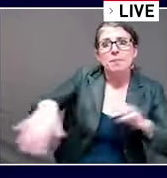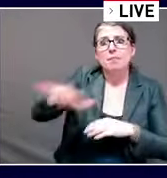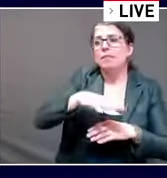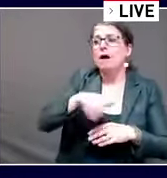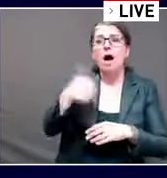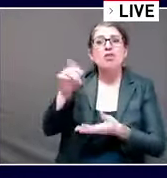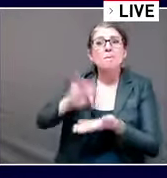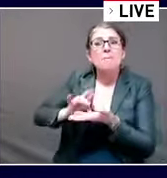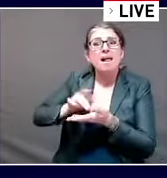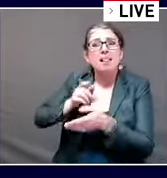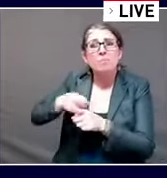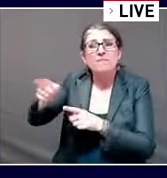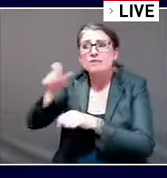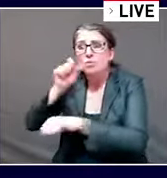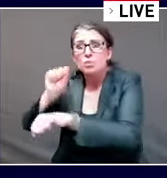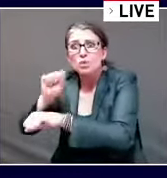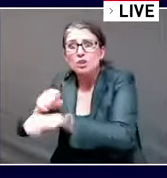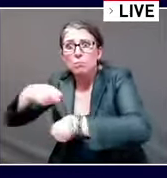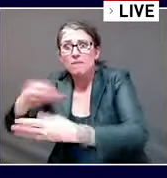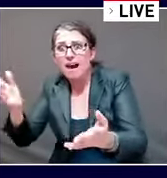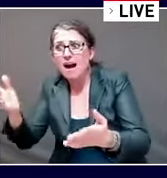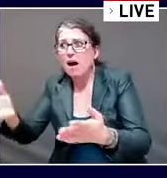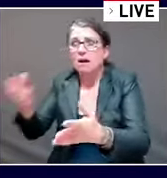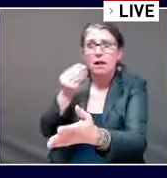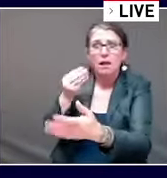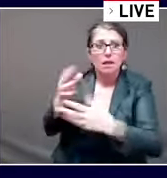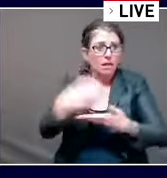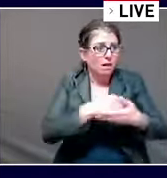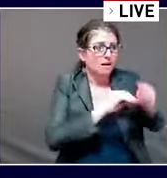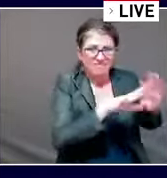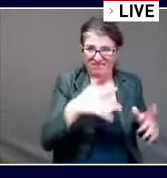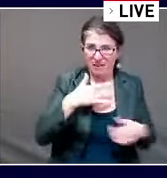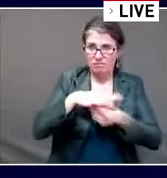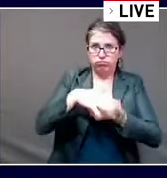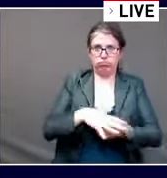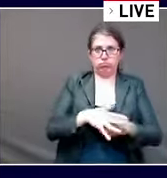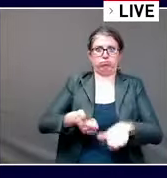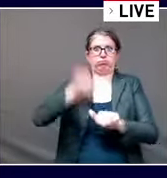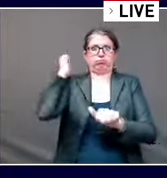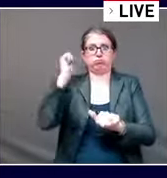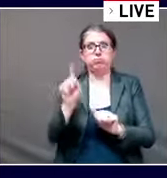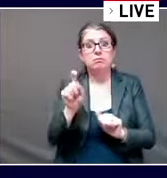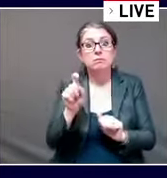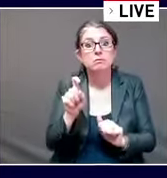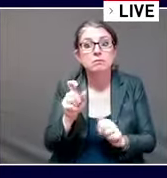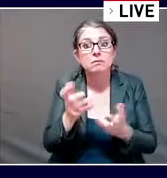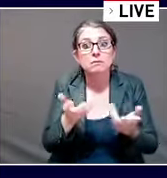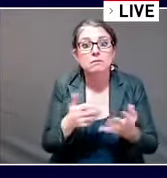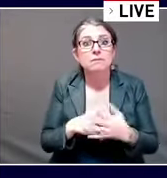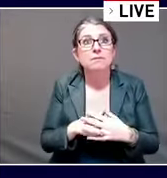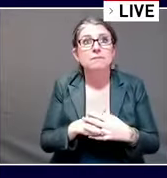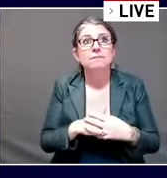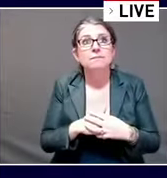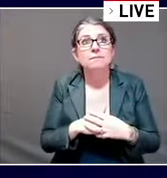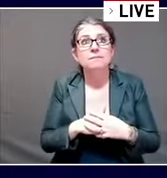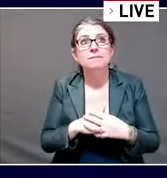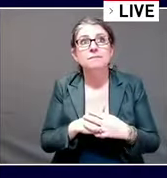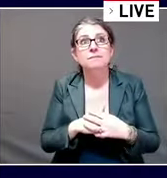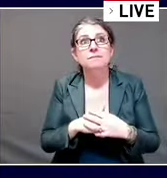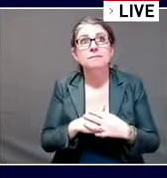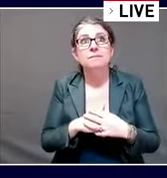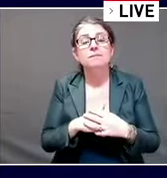critical. And it is one of the reasons why in Maine, because our testing volume overall is